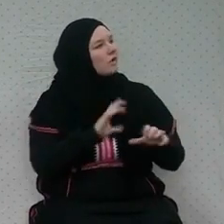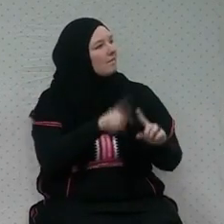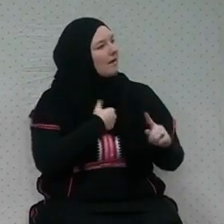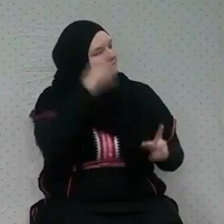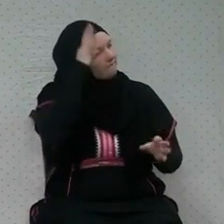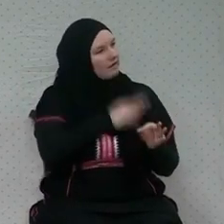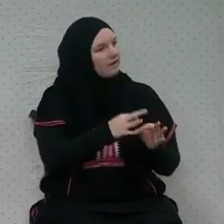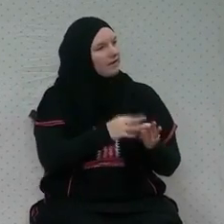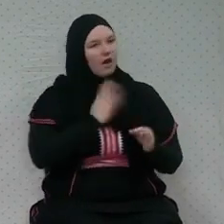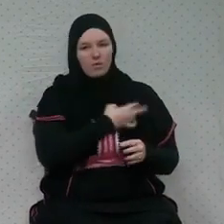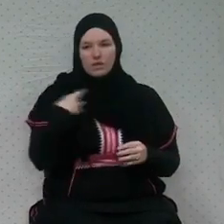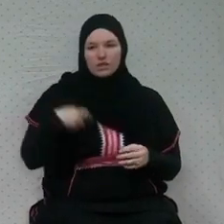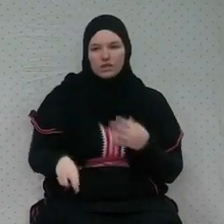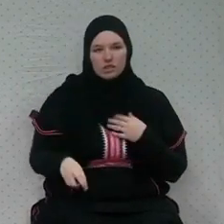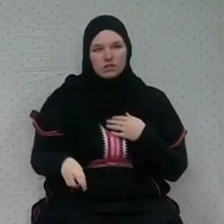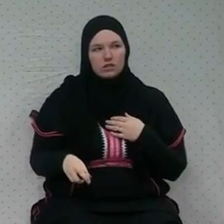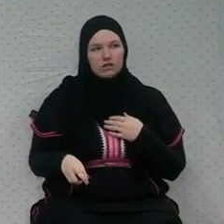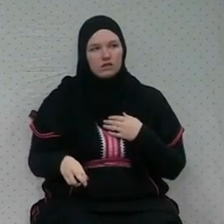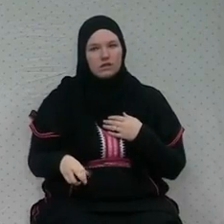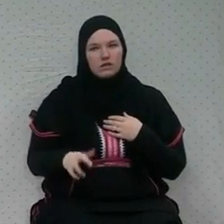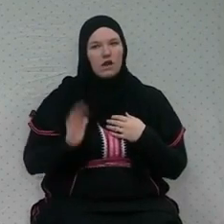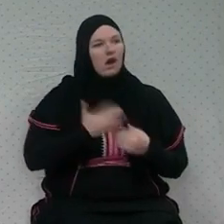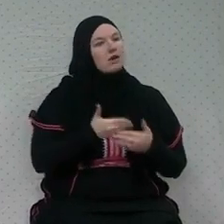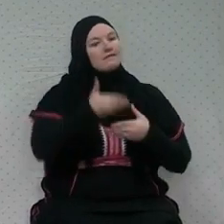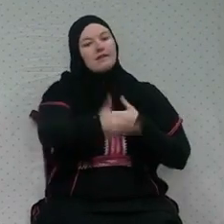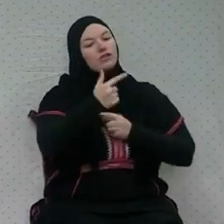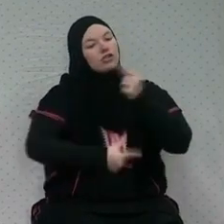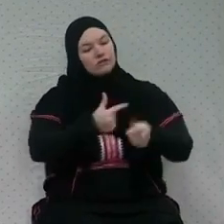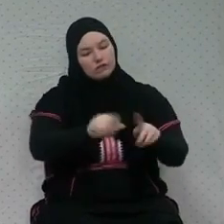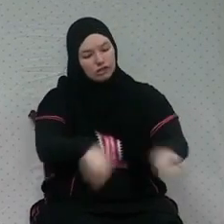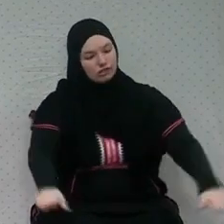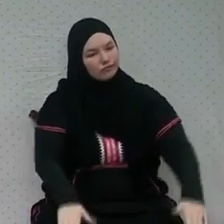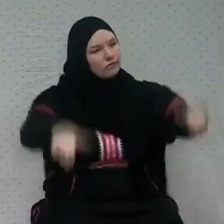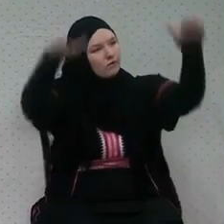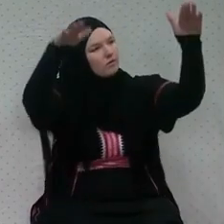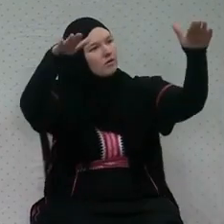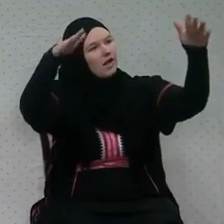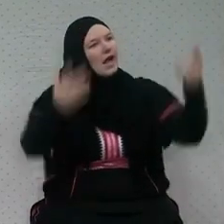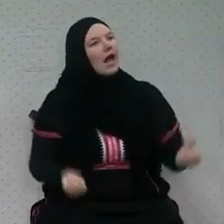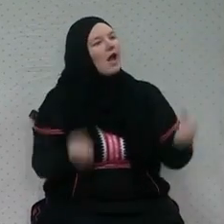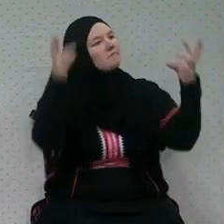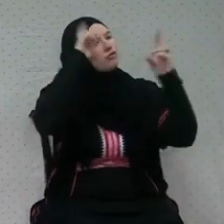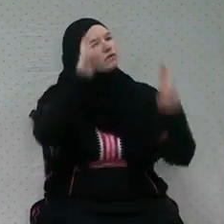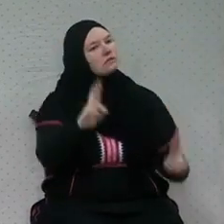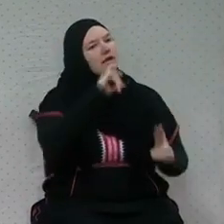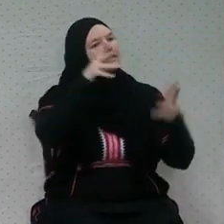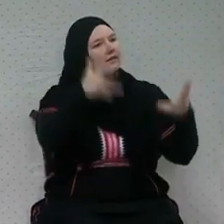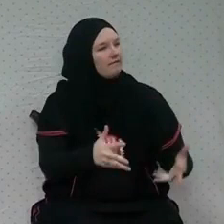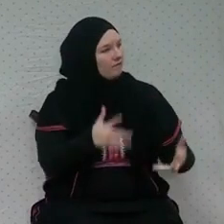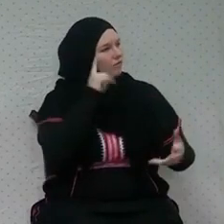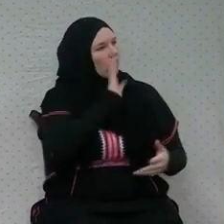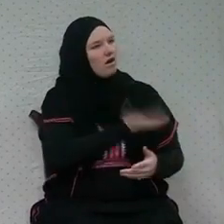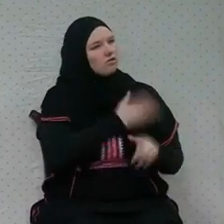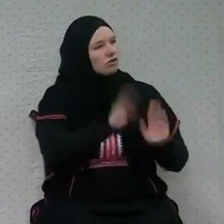doing to our religion? What are we doing to our next generation? How much respect is left for the word of Allah subhanahu wa